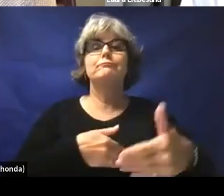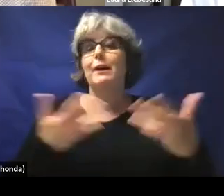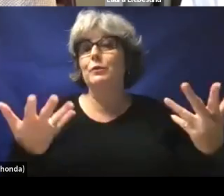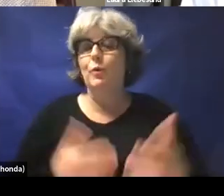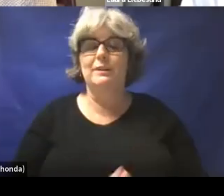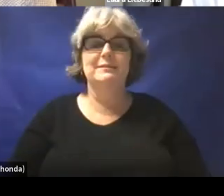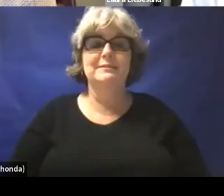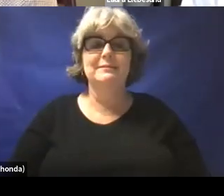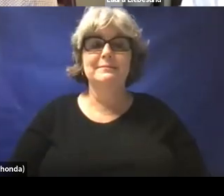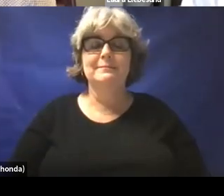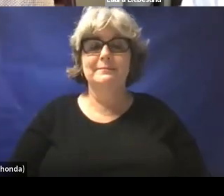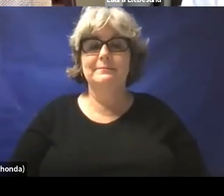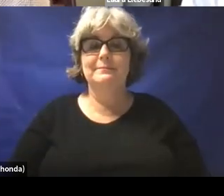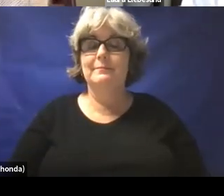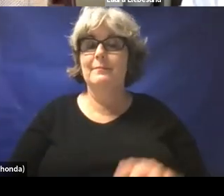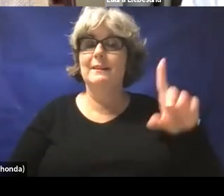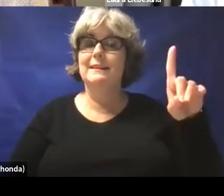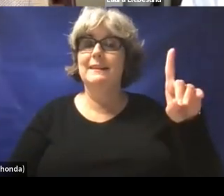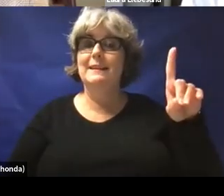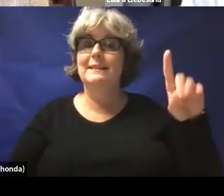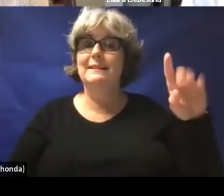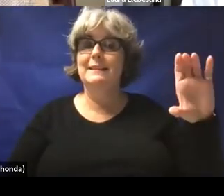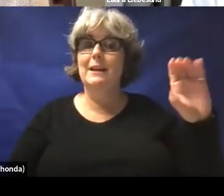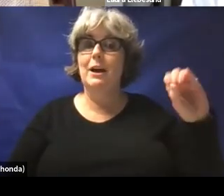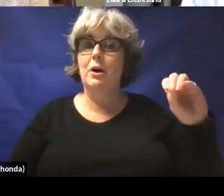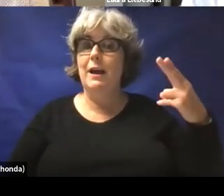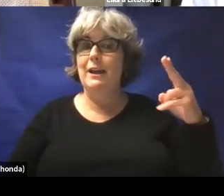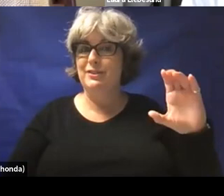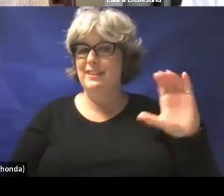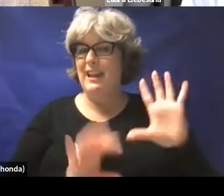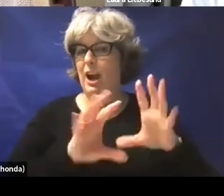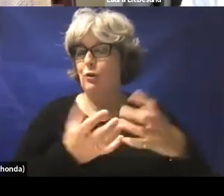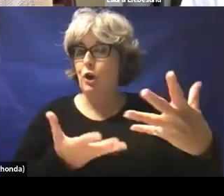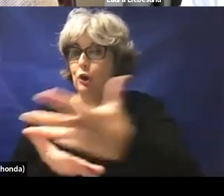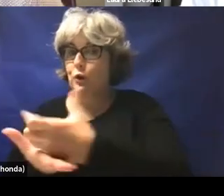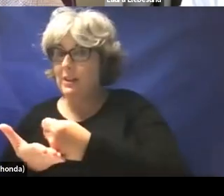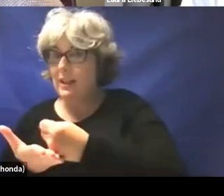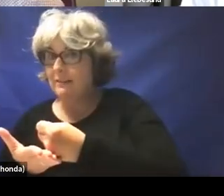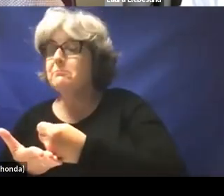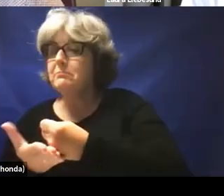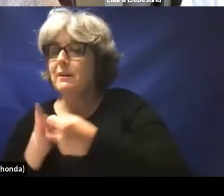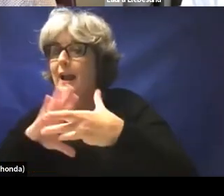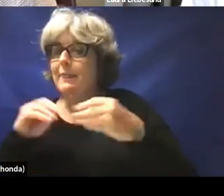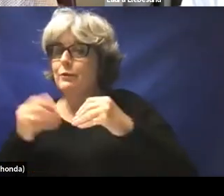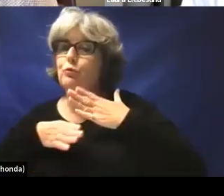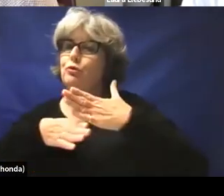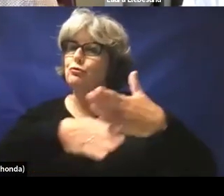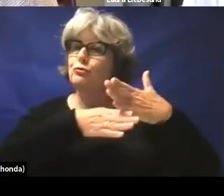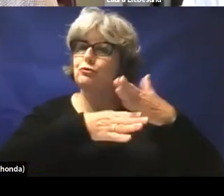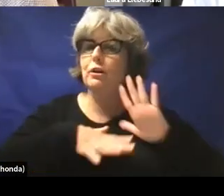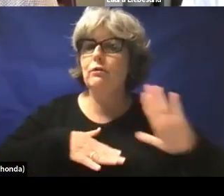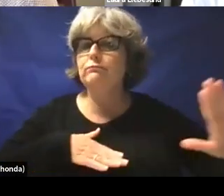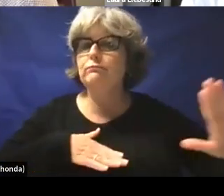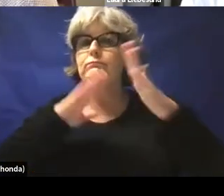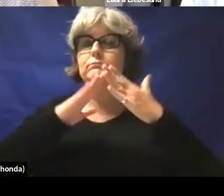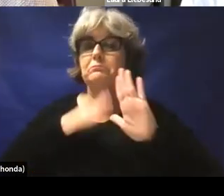ultimately, you know, at least with the DCOHC, you know, our goal is to not only collect, but also to share these stories back with the community. And I'm wondering if